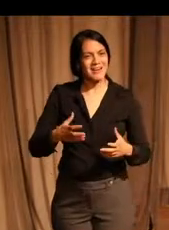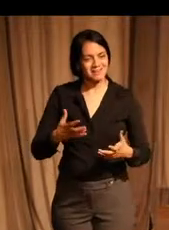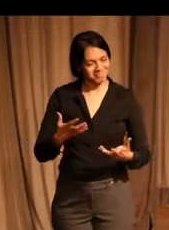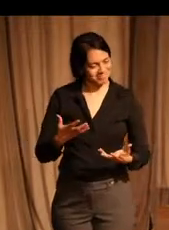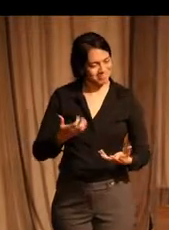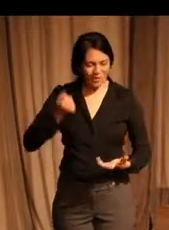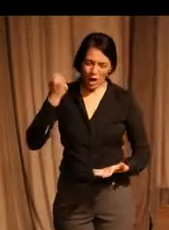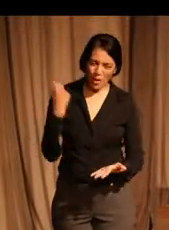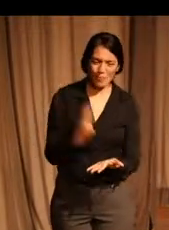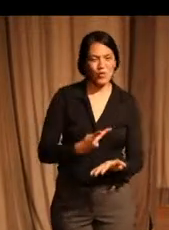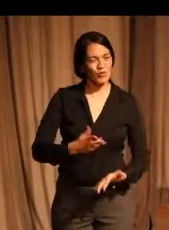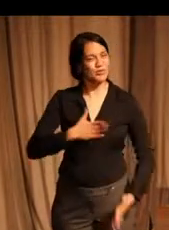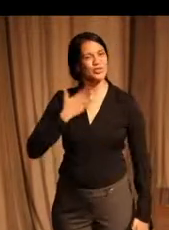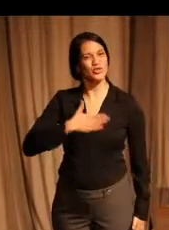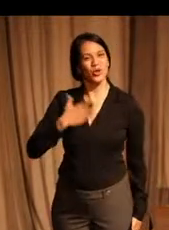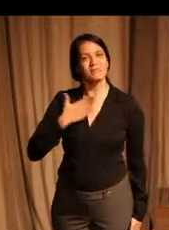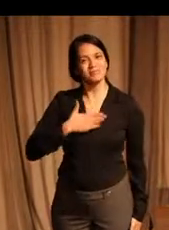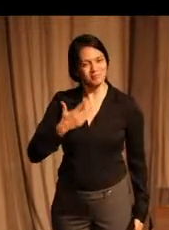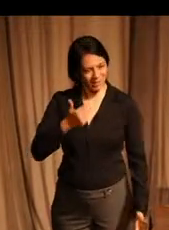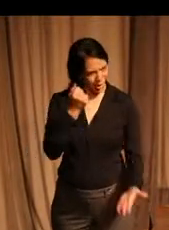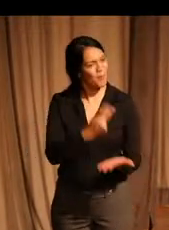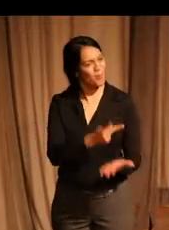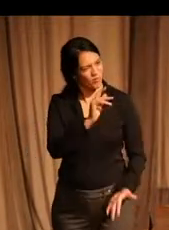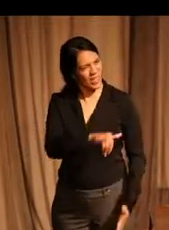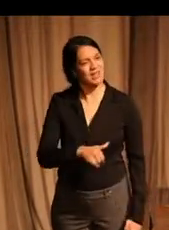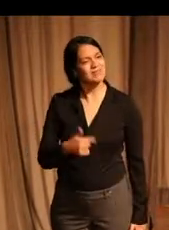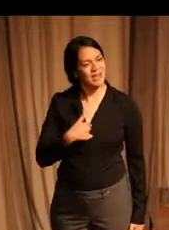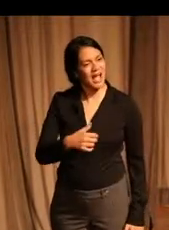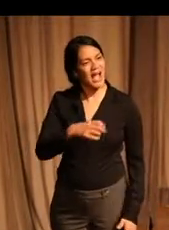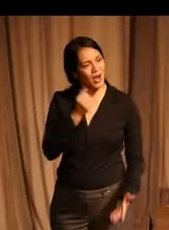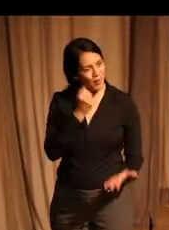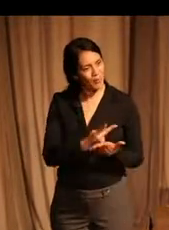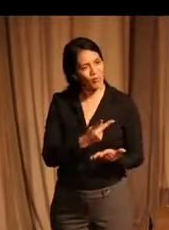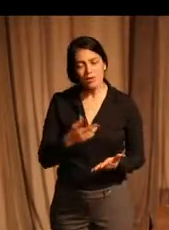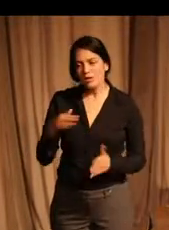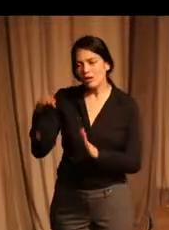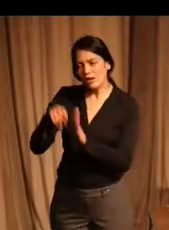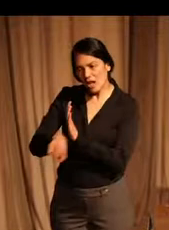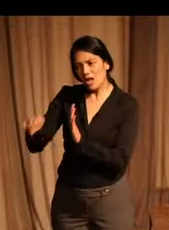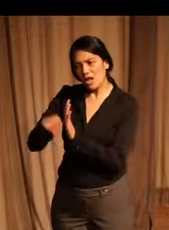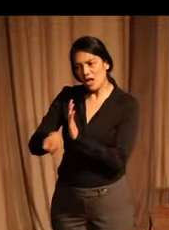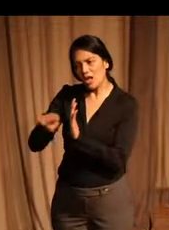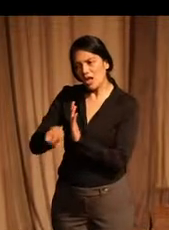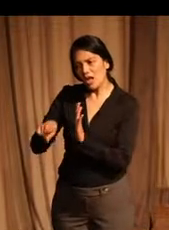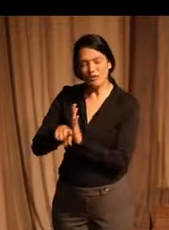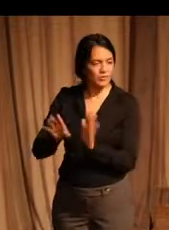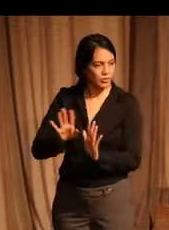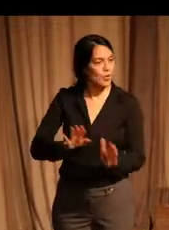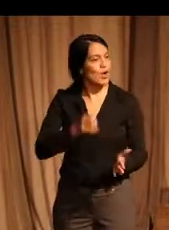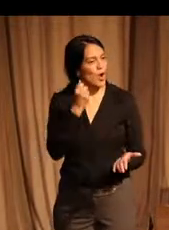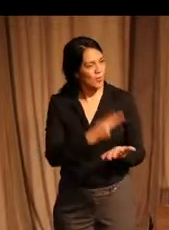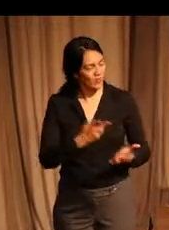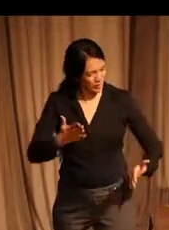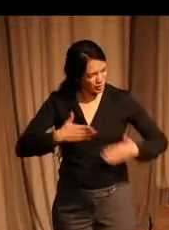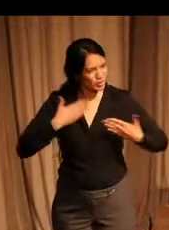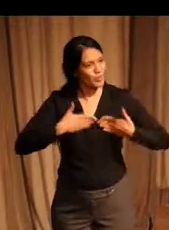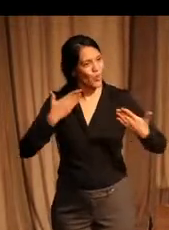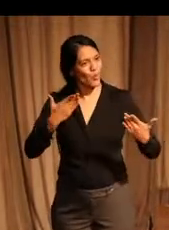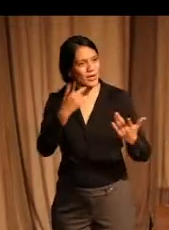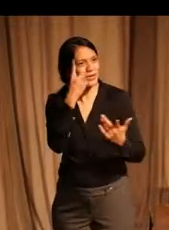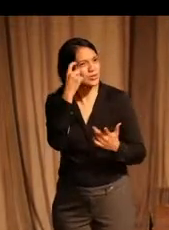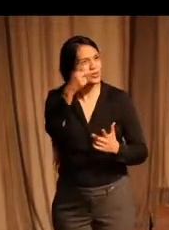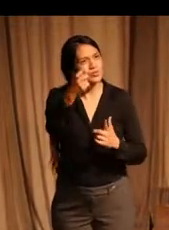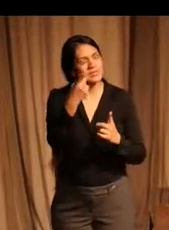joy and life and poetry and you know, the universe belongs to